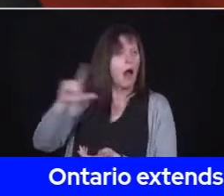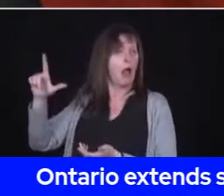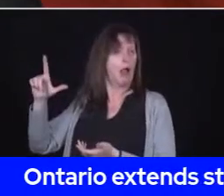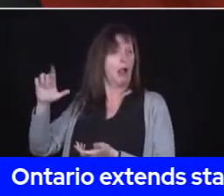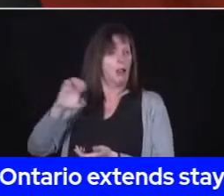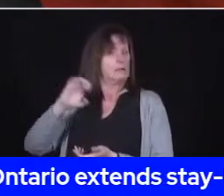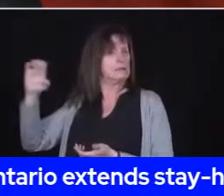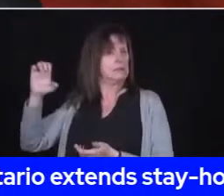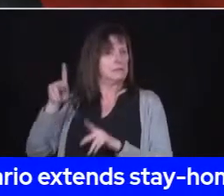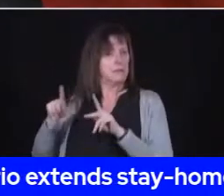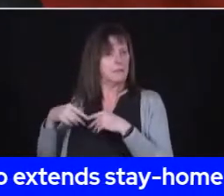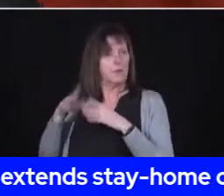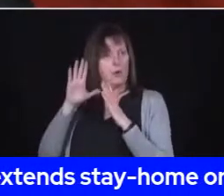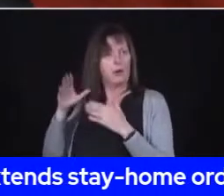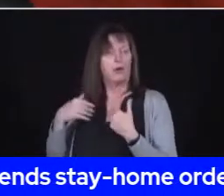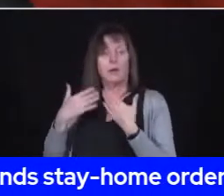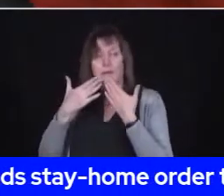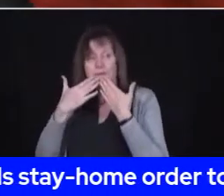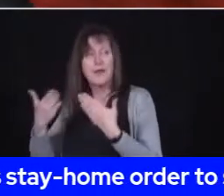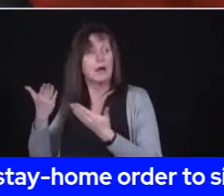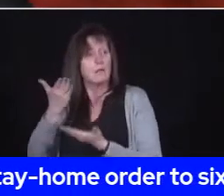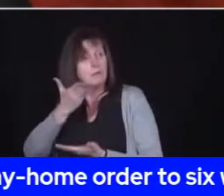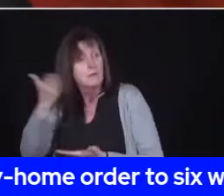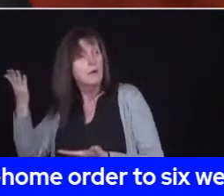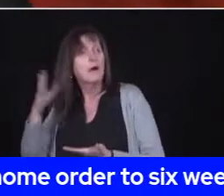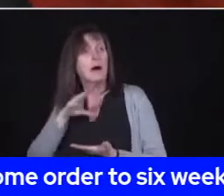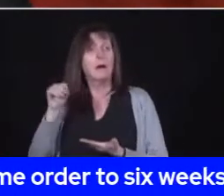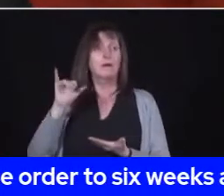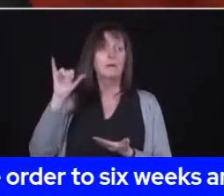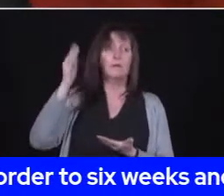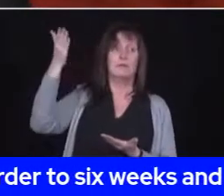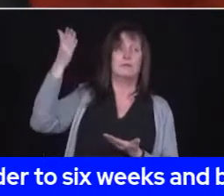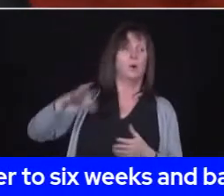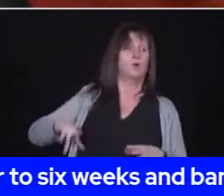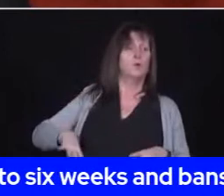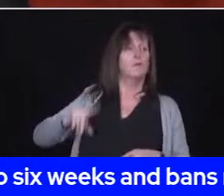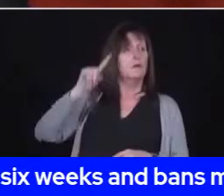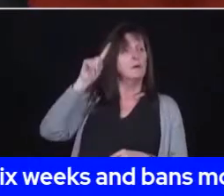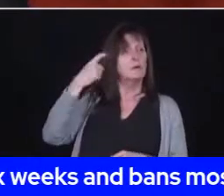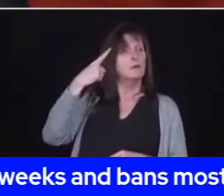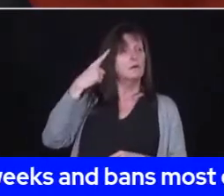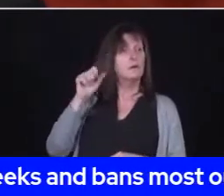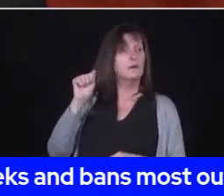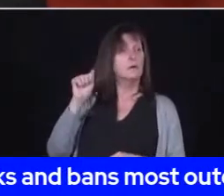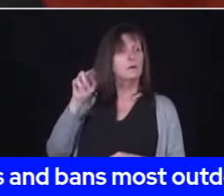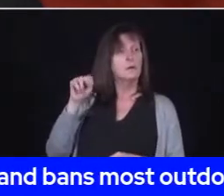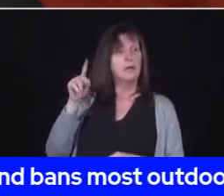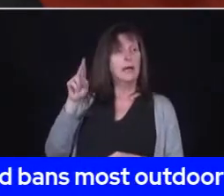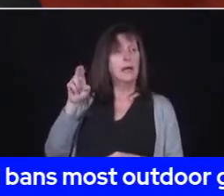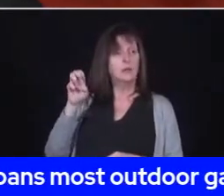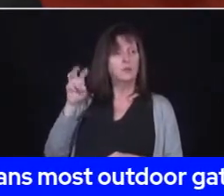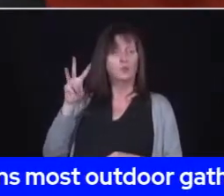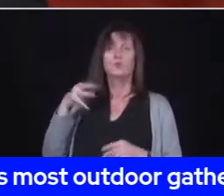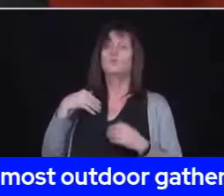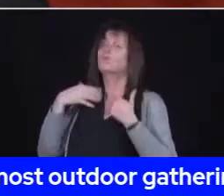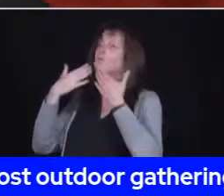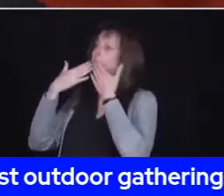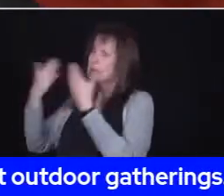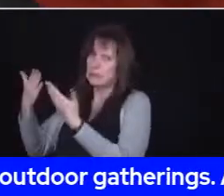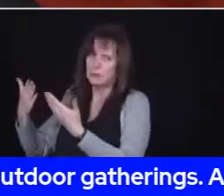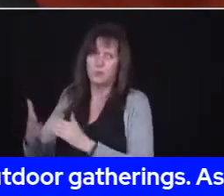grateful. Andrew, thank you. Next question. From Jeff Gray at the Globe and Mail. Hi,